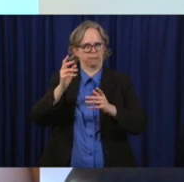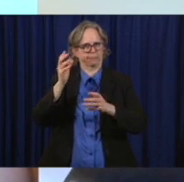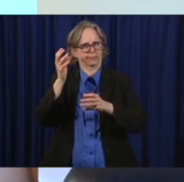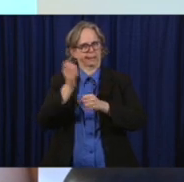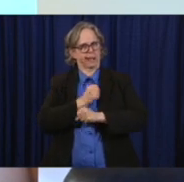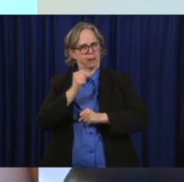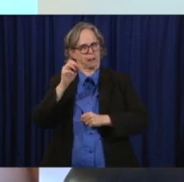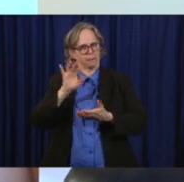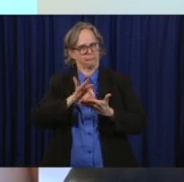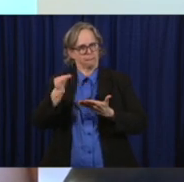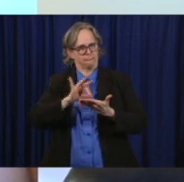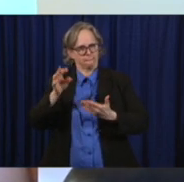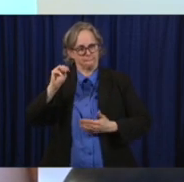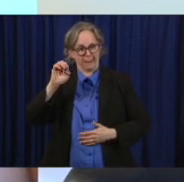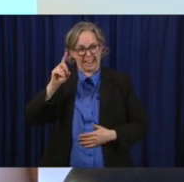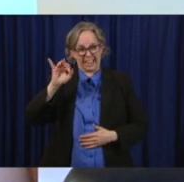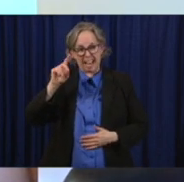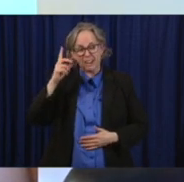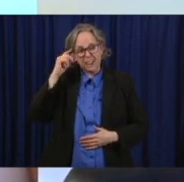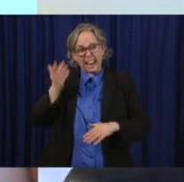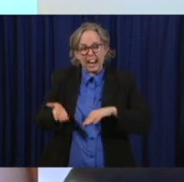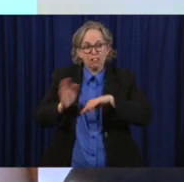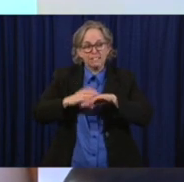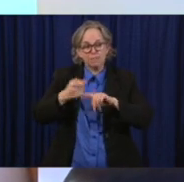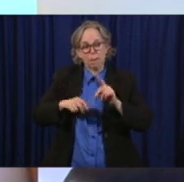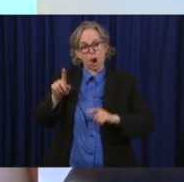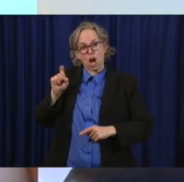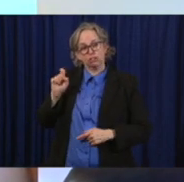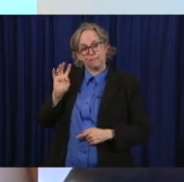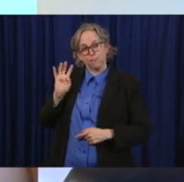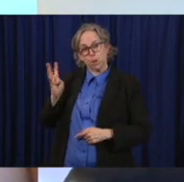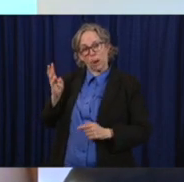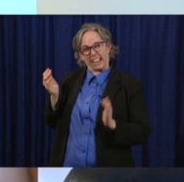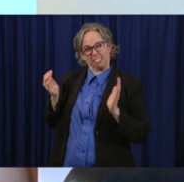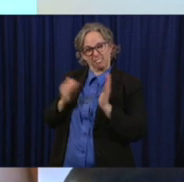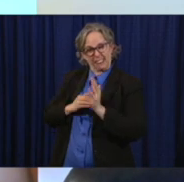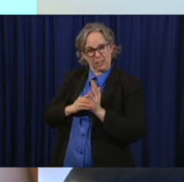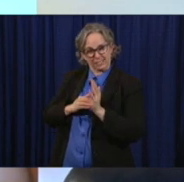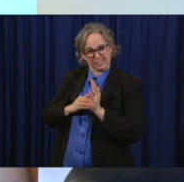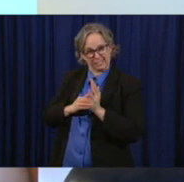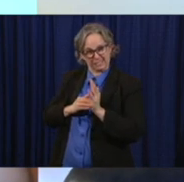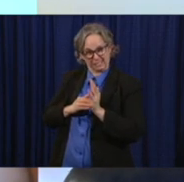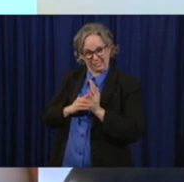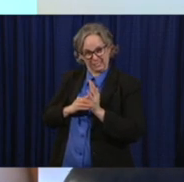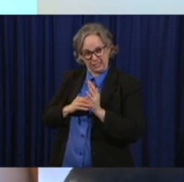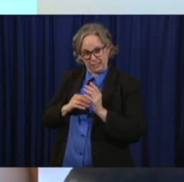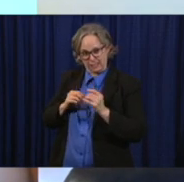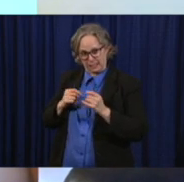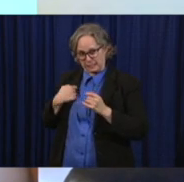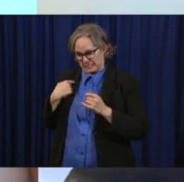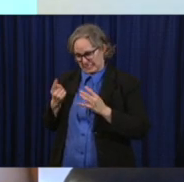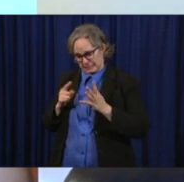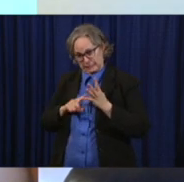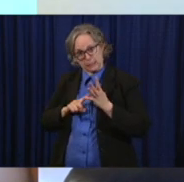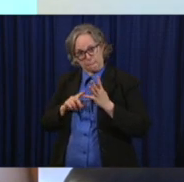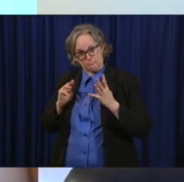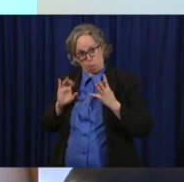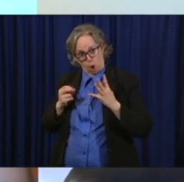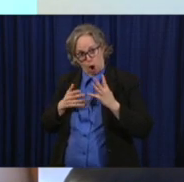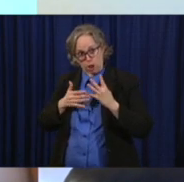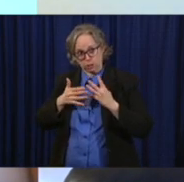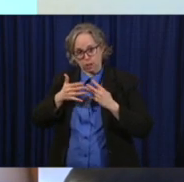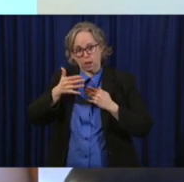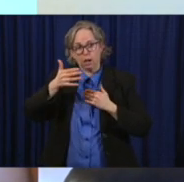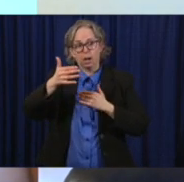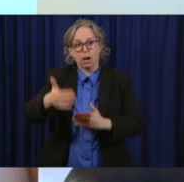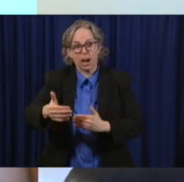about 140,000 from the end of April, the end of March until the end of April. And I think